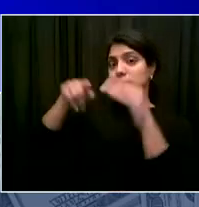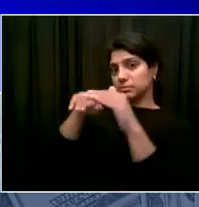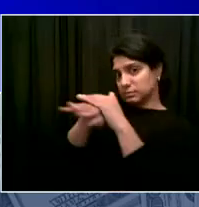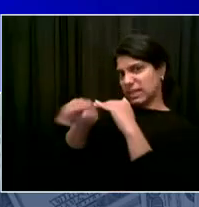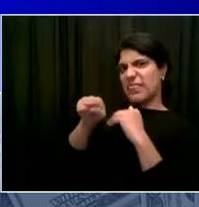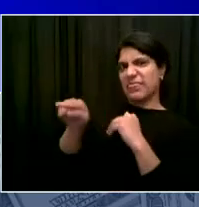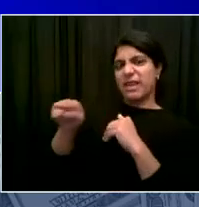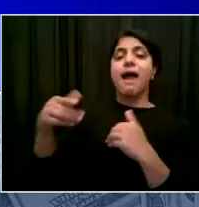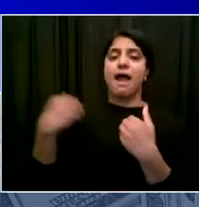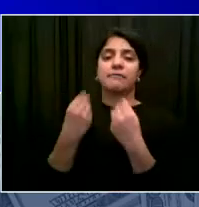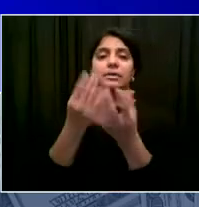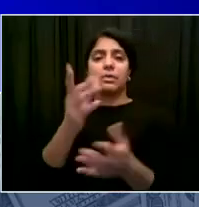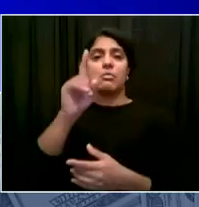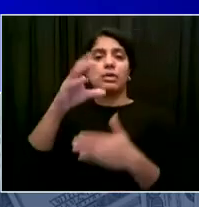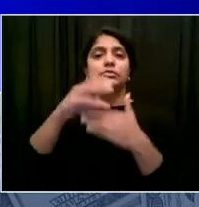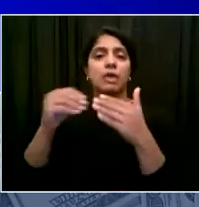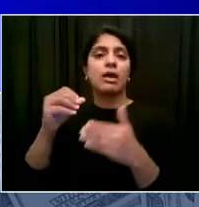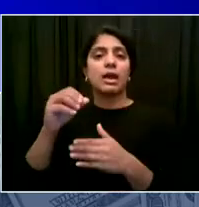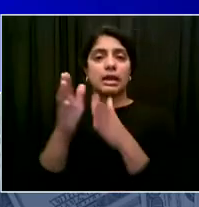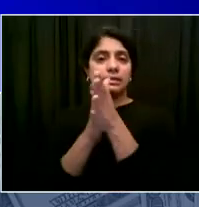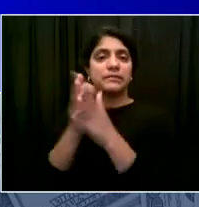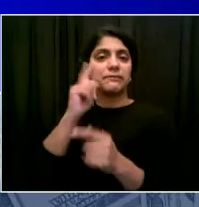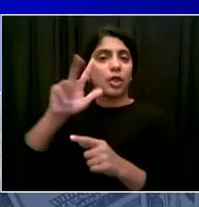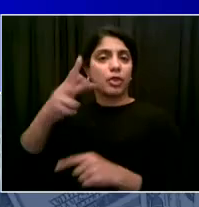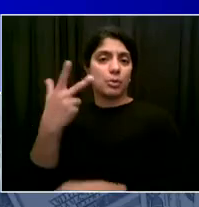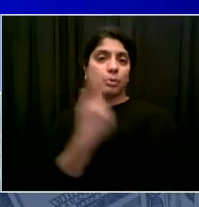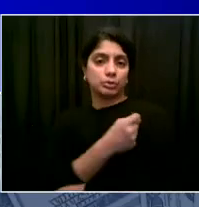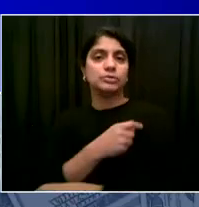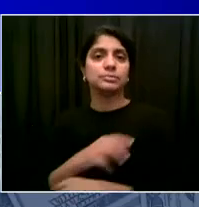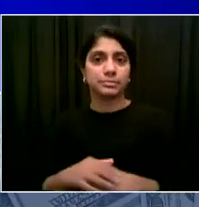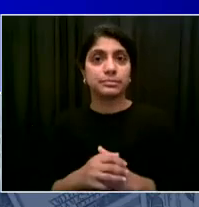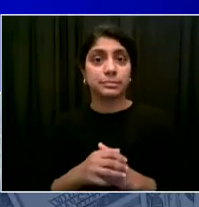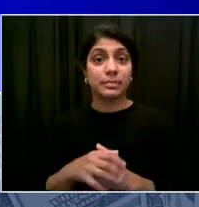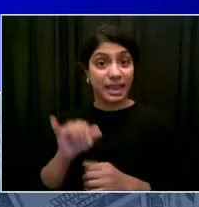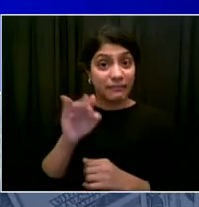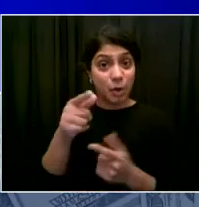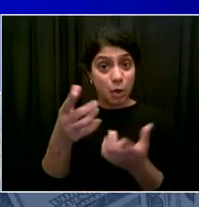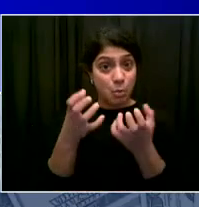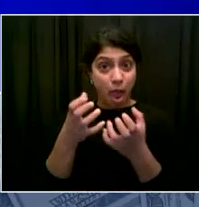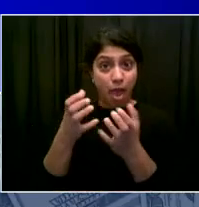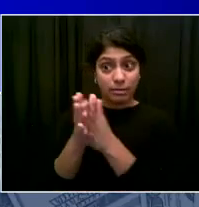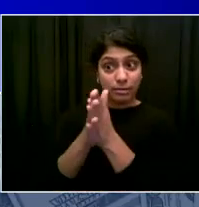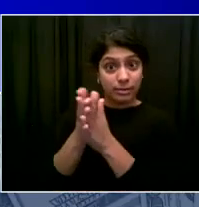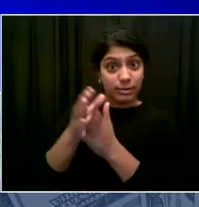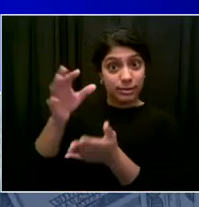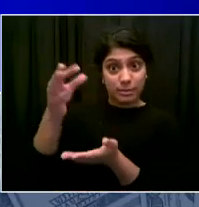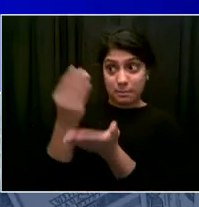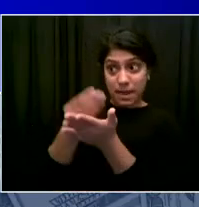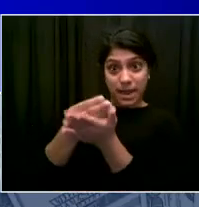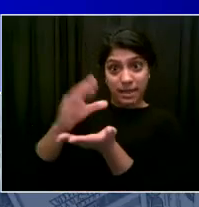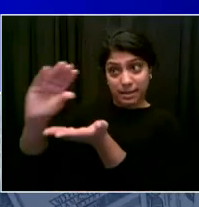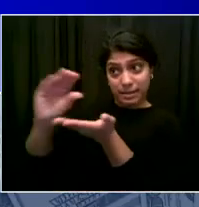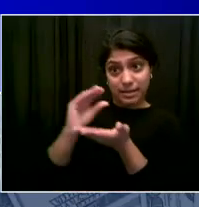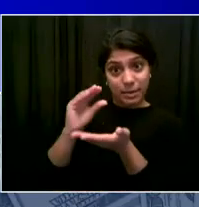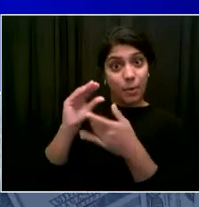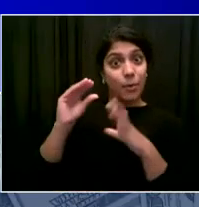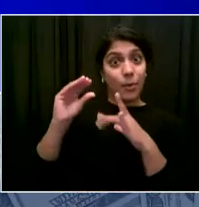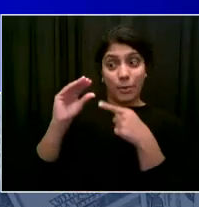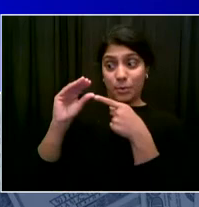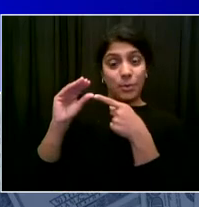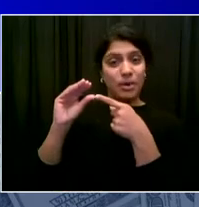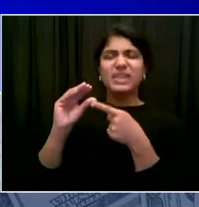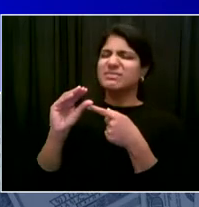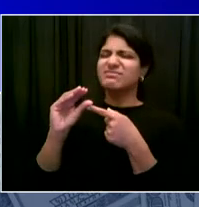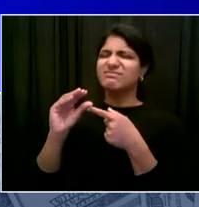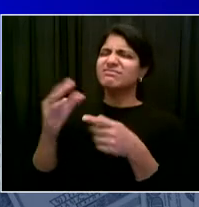Yorkers respond. This is the moment. Come out in real big numbers. Get those booster shots and help make your